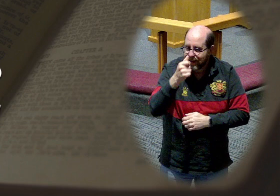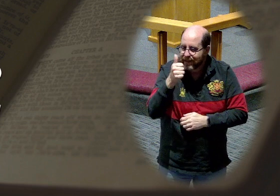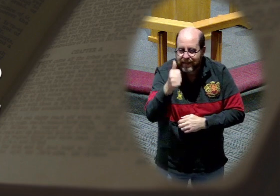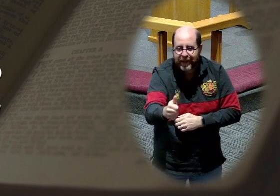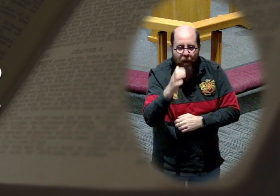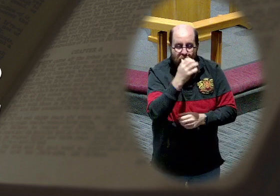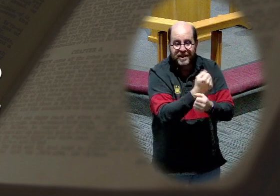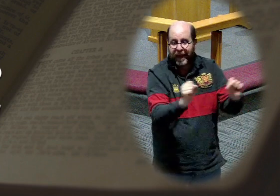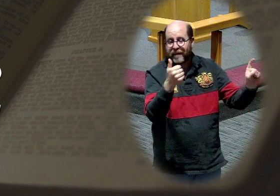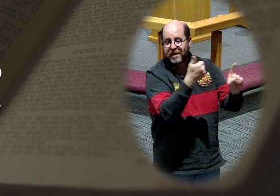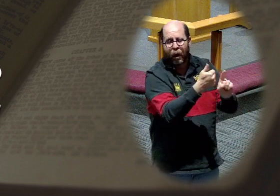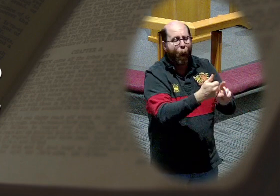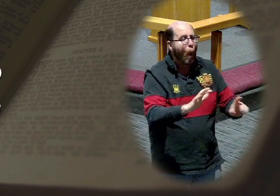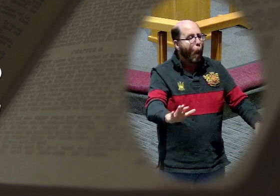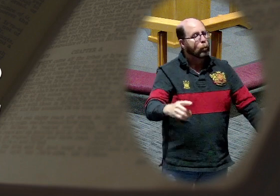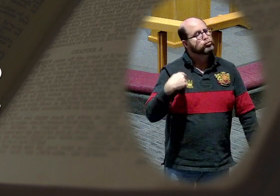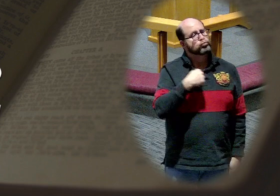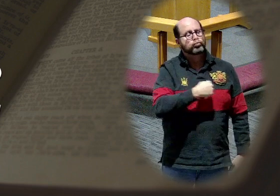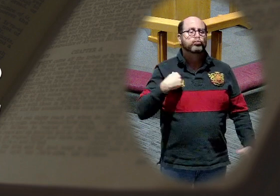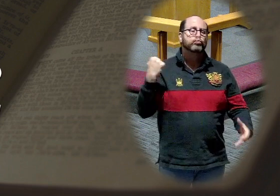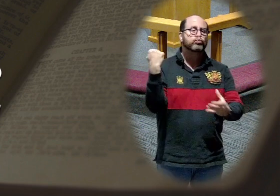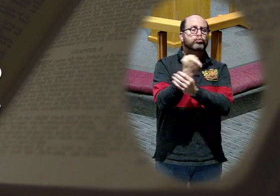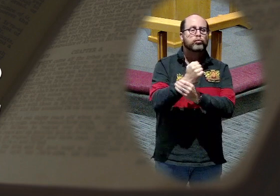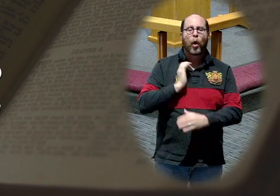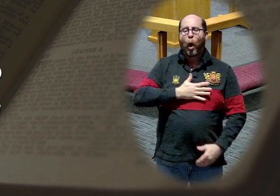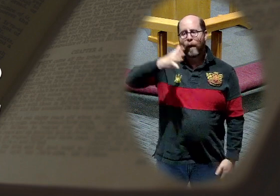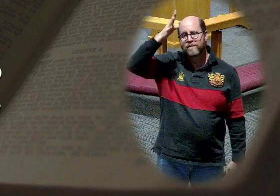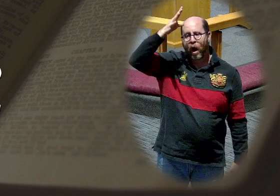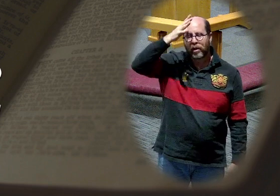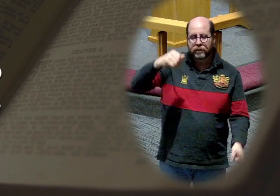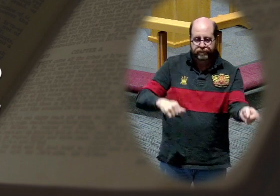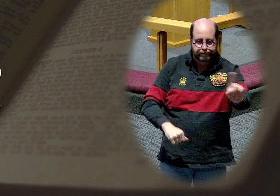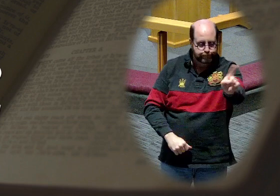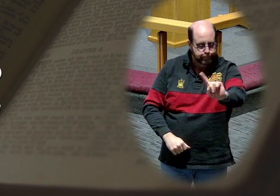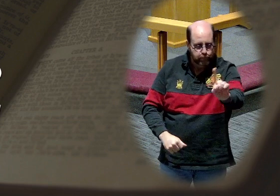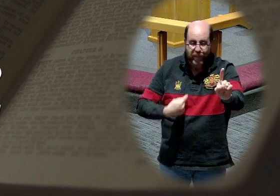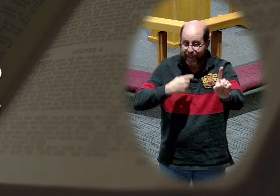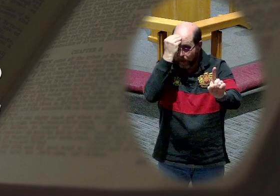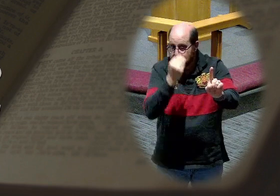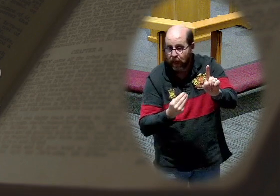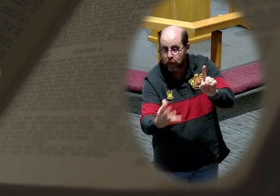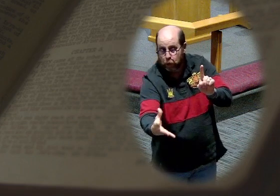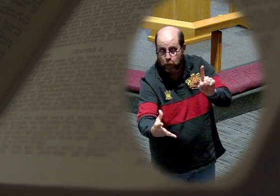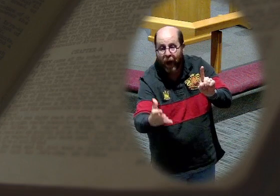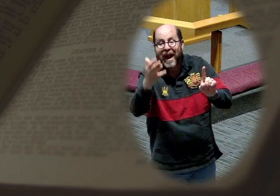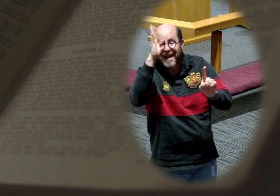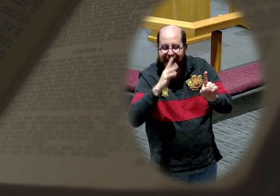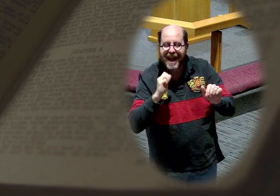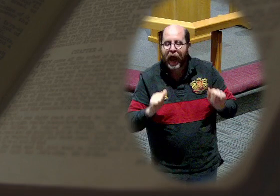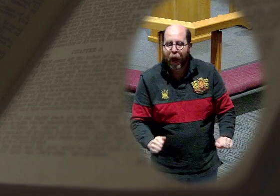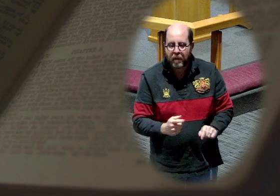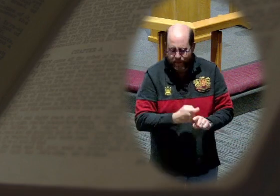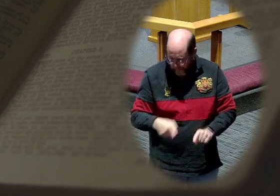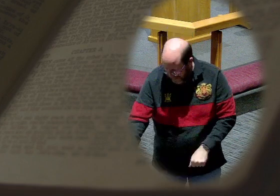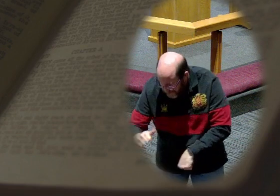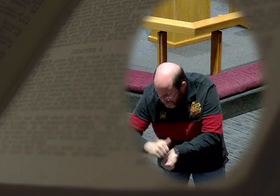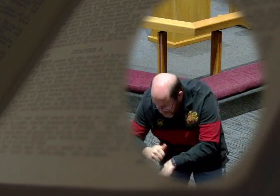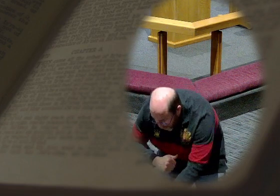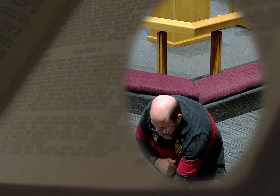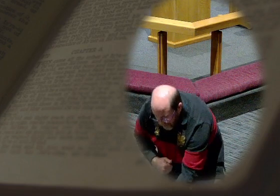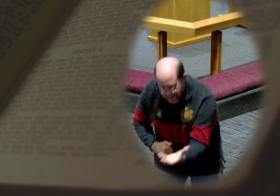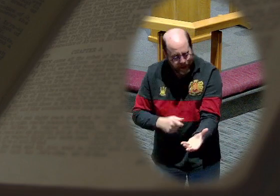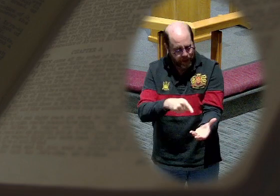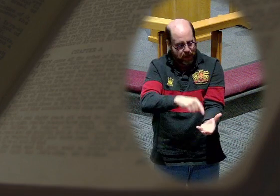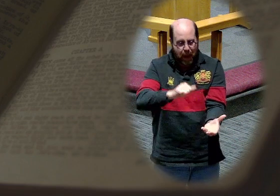say to yourselves, we have Abraham as our father. For I tell you God is able from these stones to raise